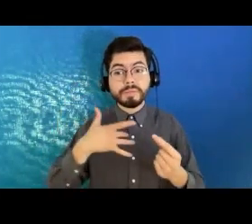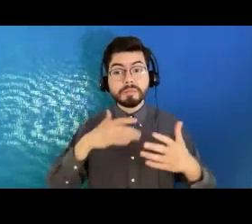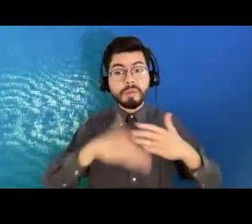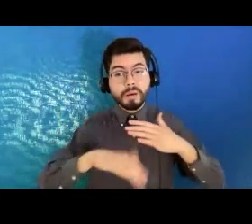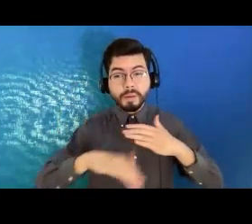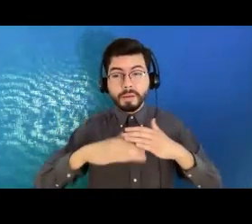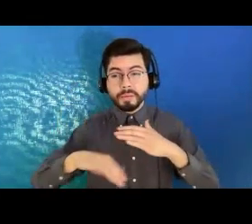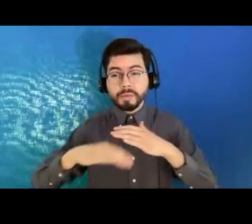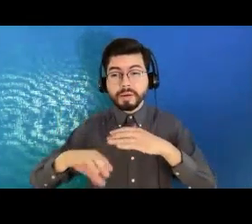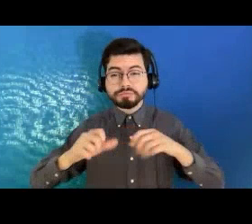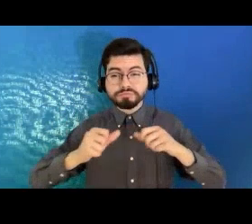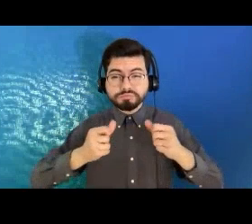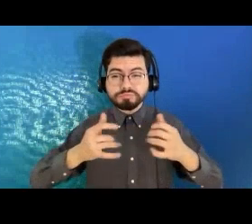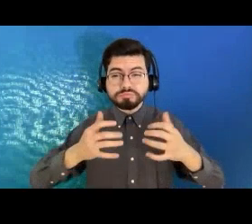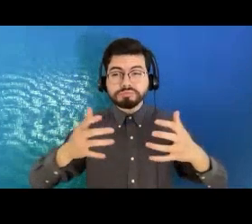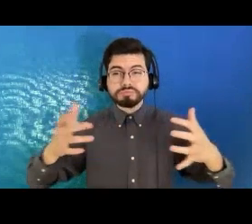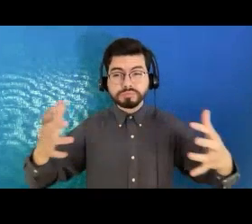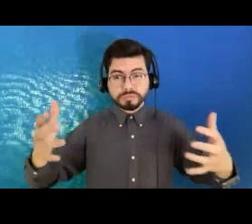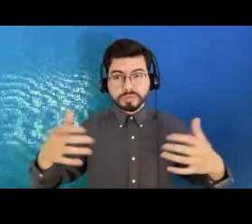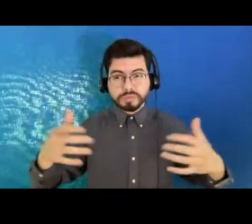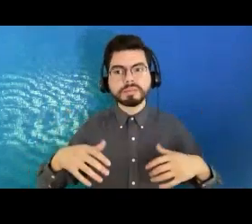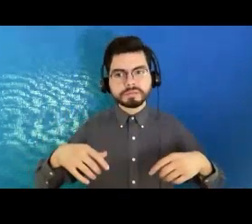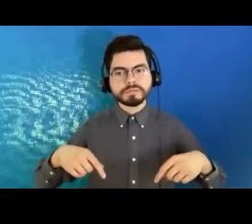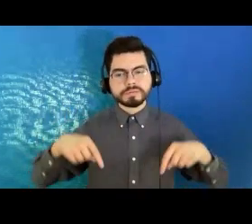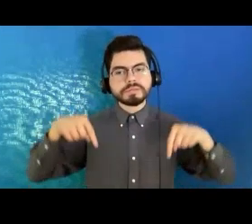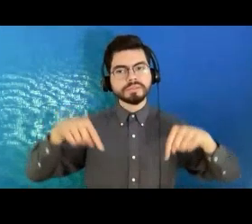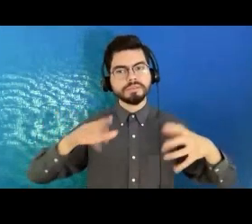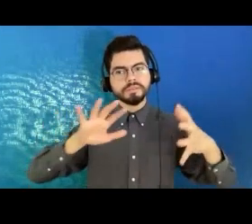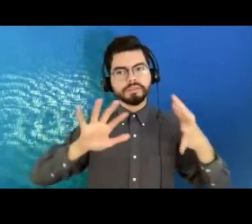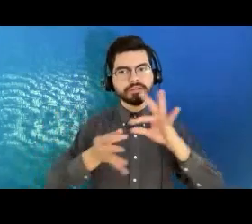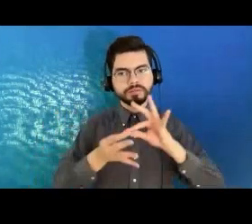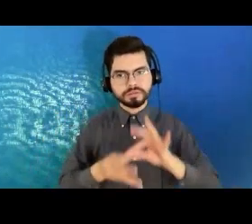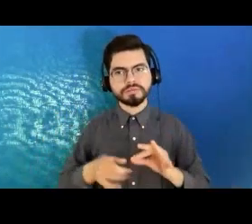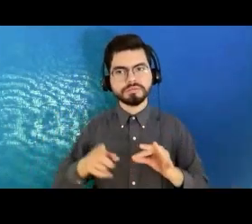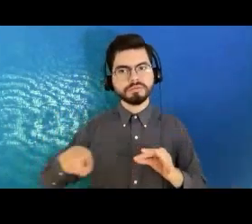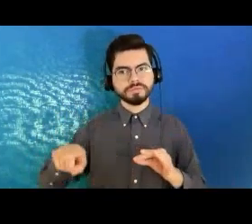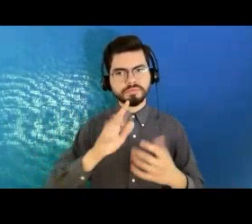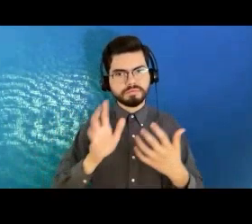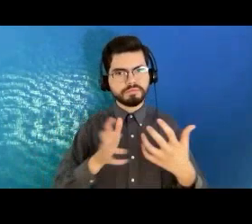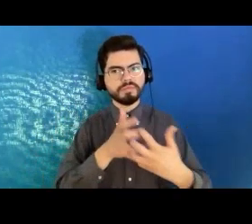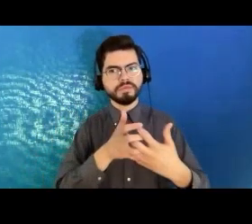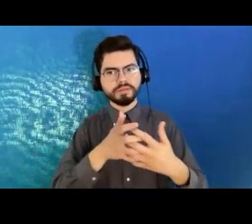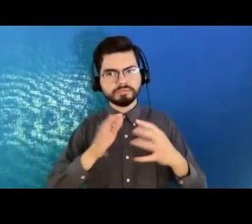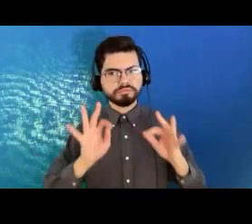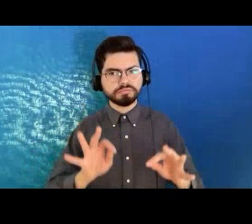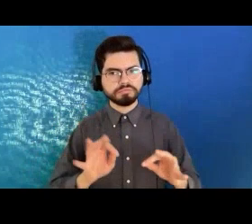survival rate. They are meant for this type of ecosystem. They do very well here. Go ahead.